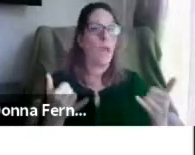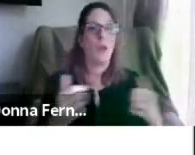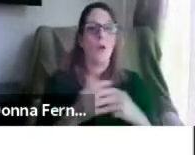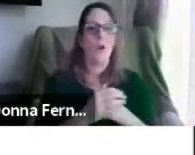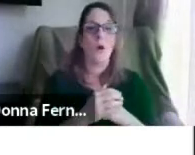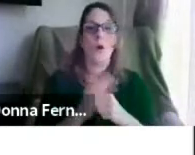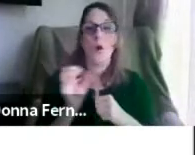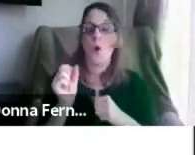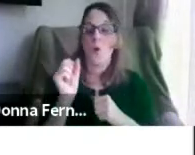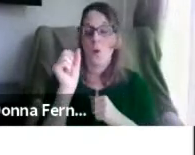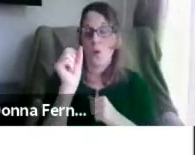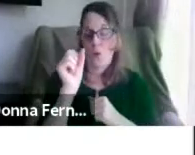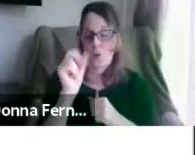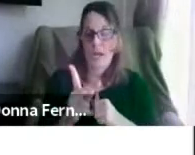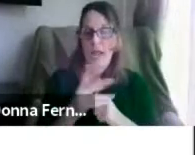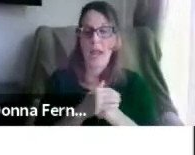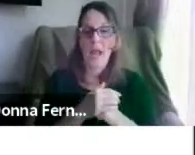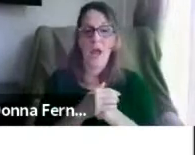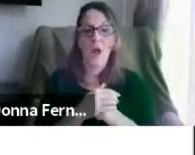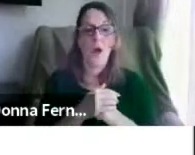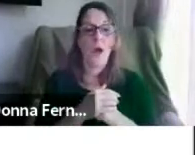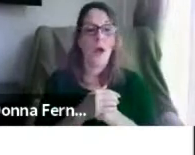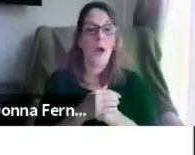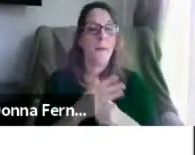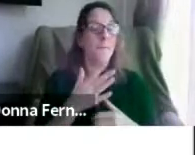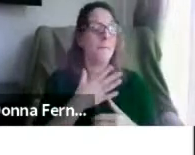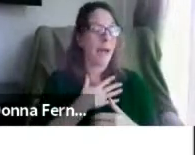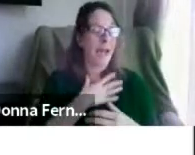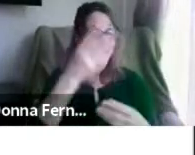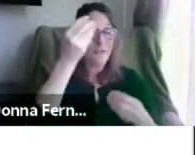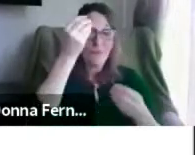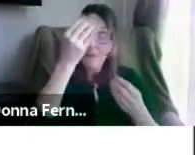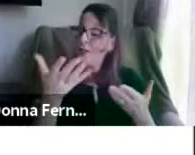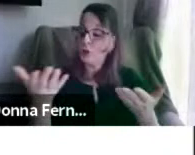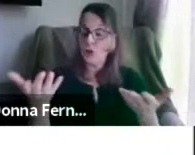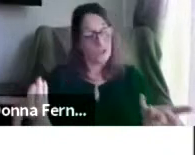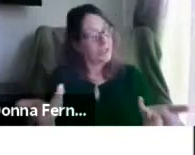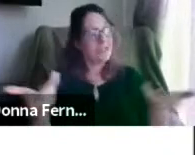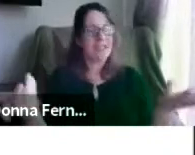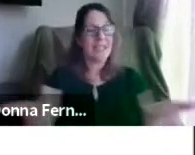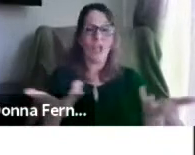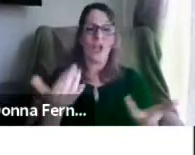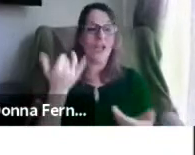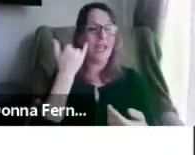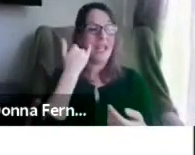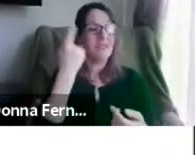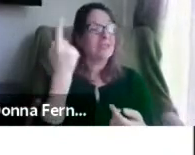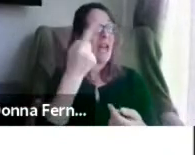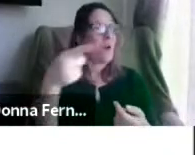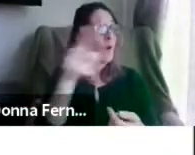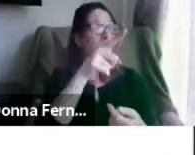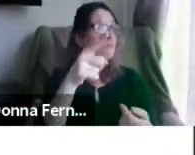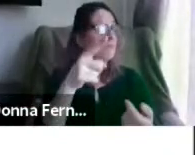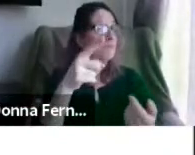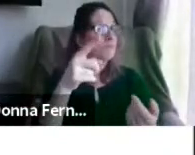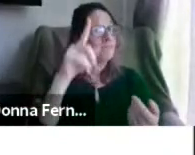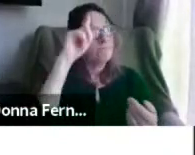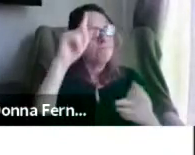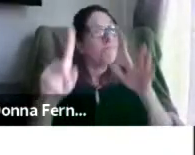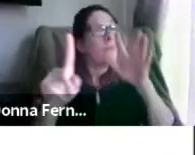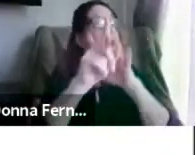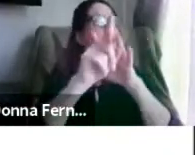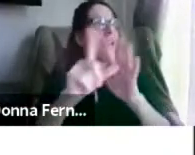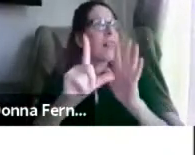wonderful. Well, again, my information is here too. So if anybody comes up with something afterwards, don't hesitate to